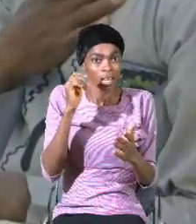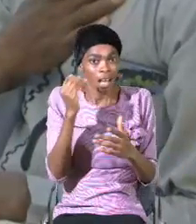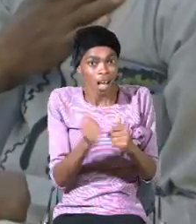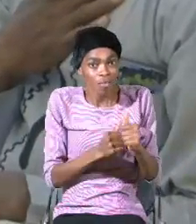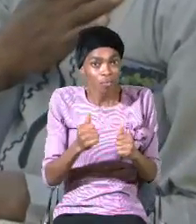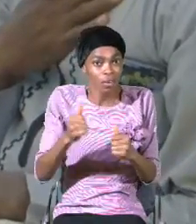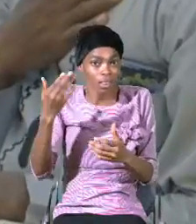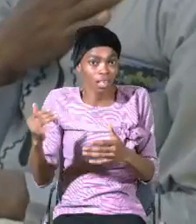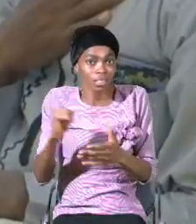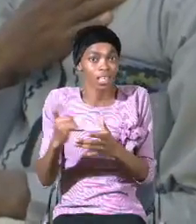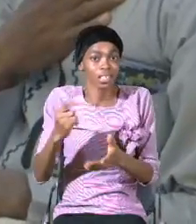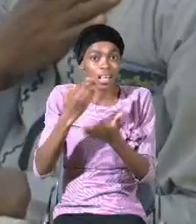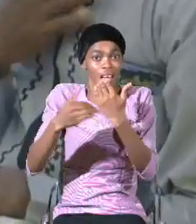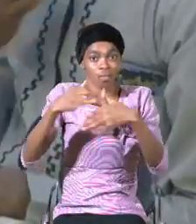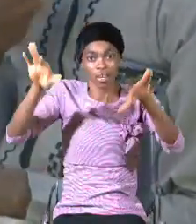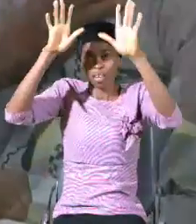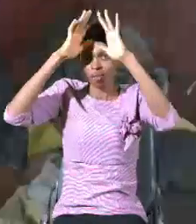not planted,